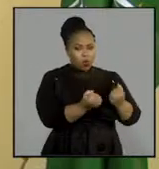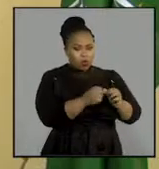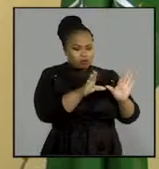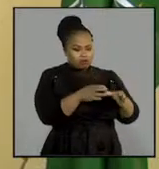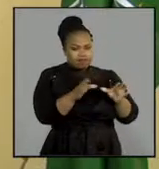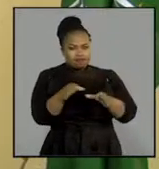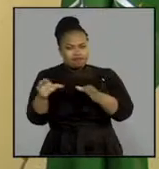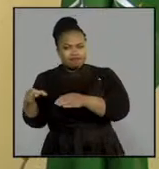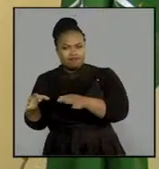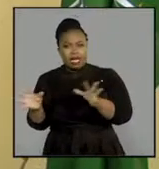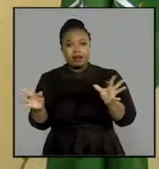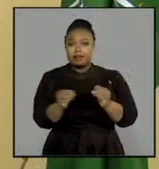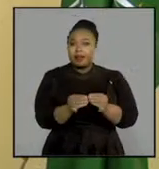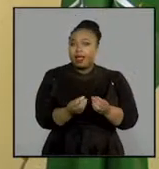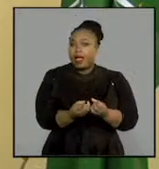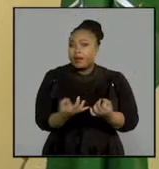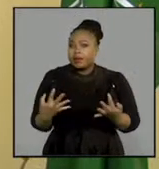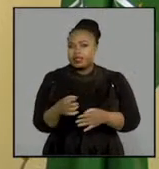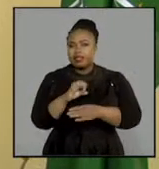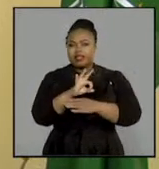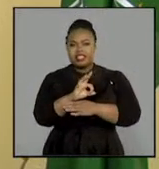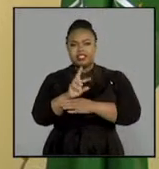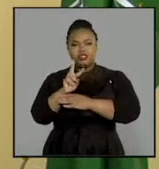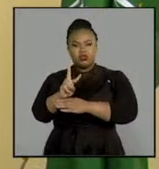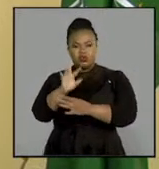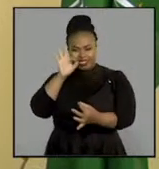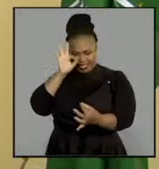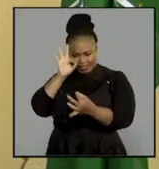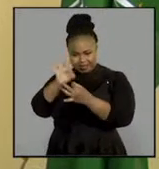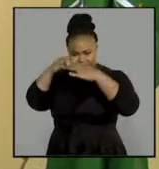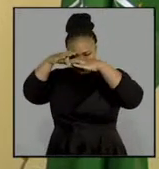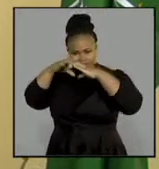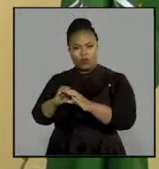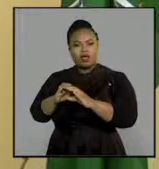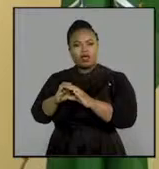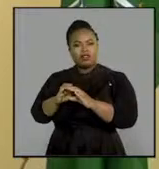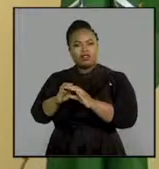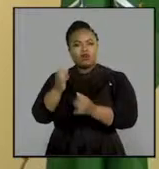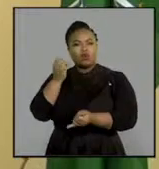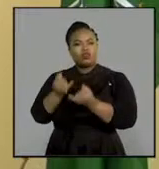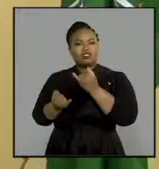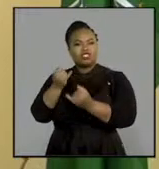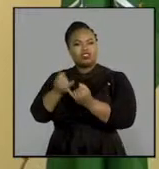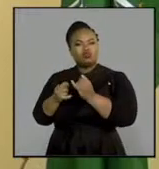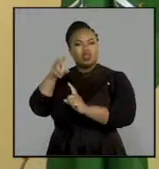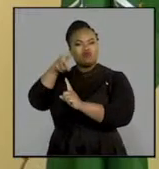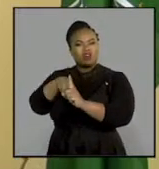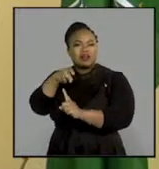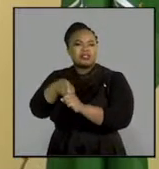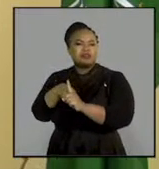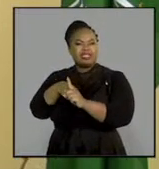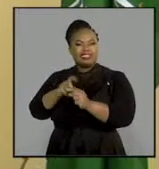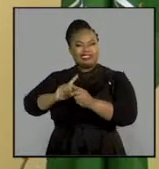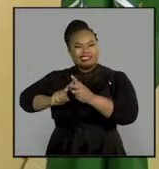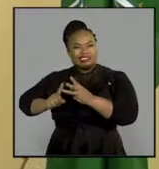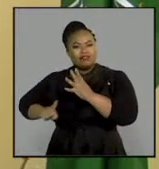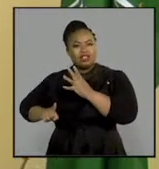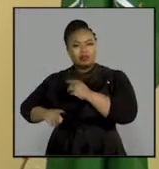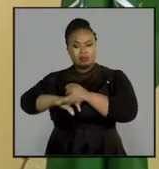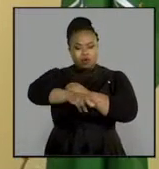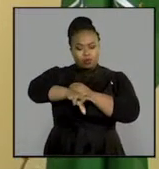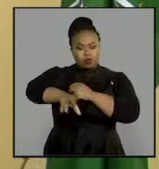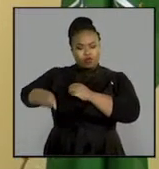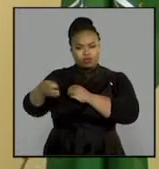32 regional courts have been designated as sexual offenses courts